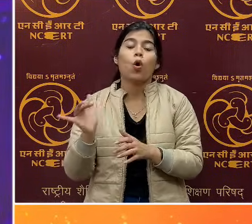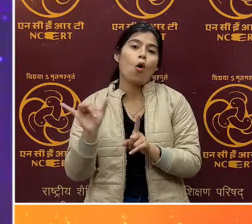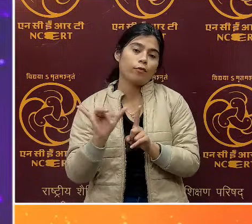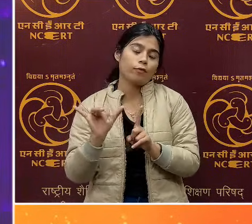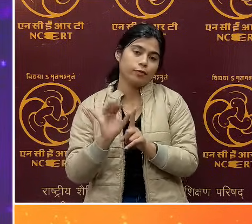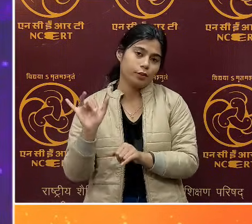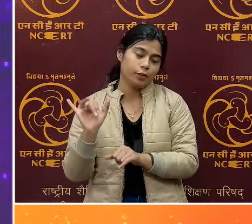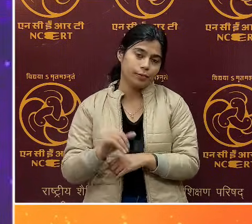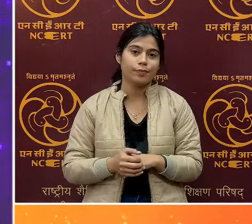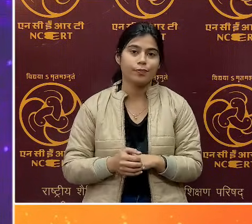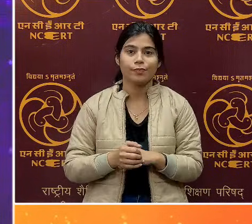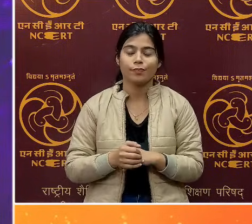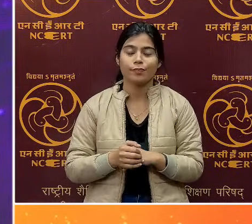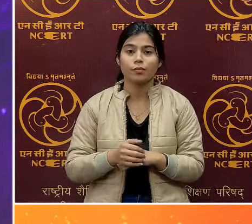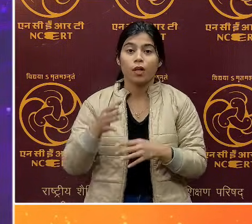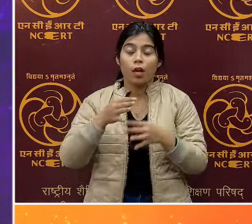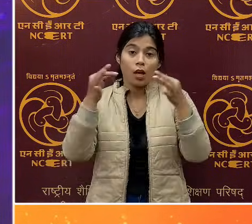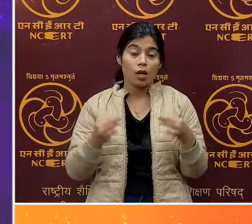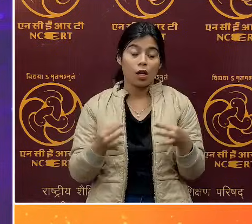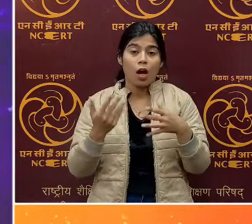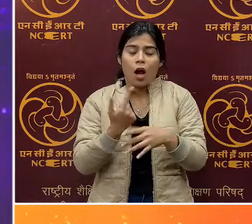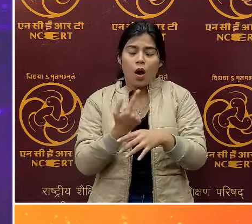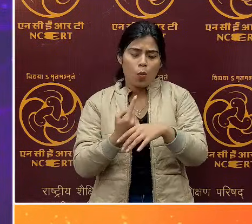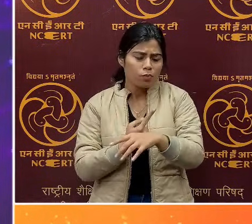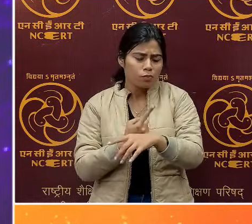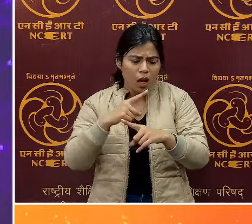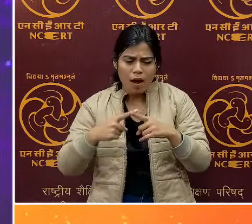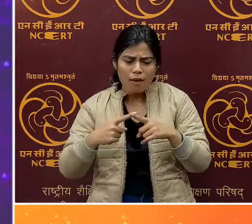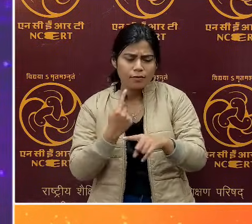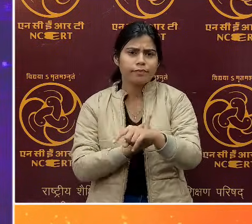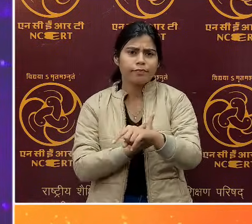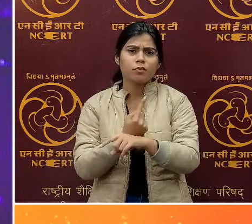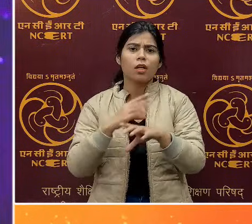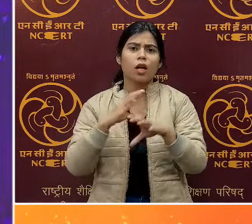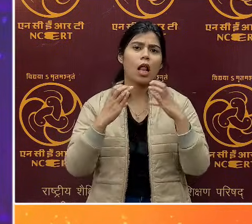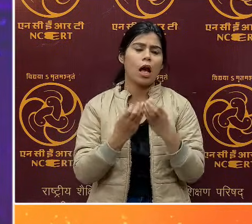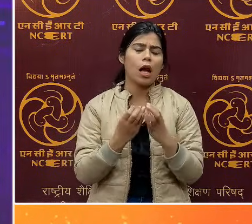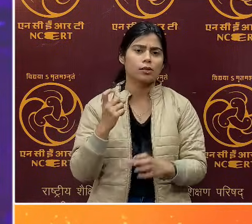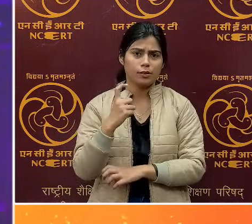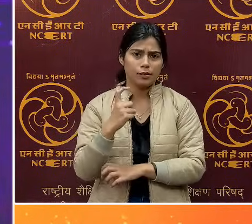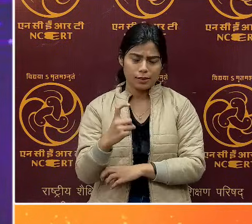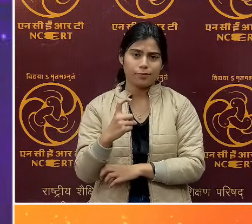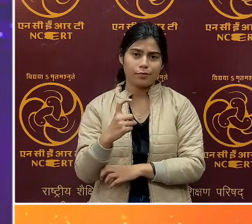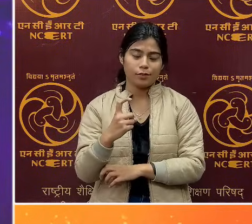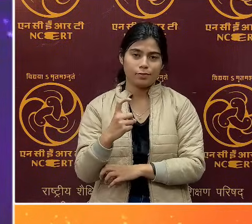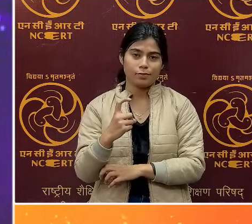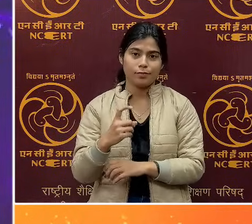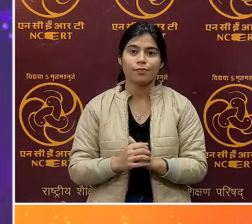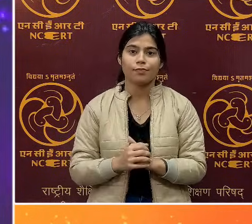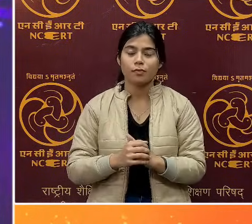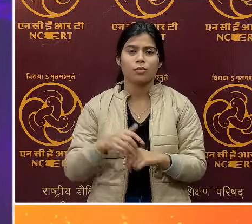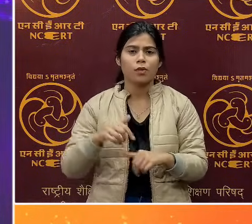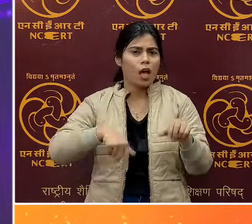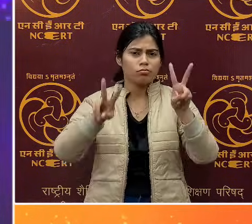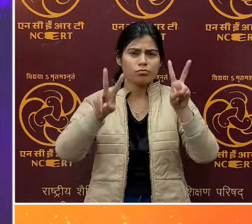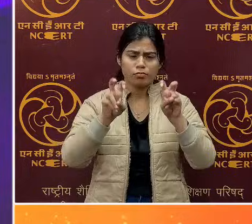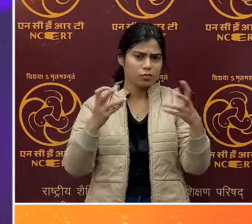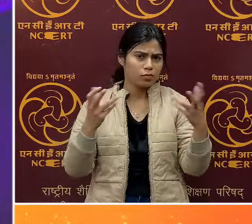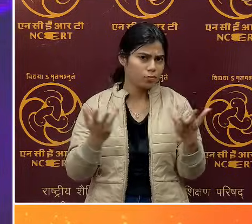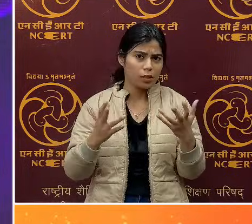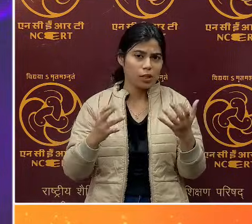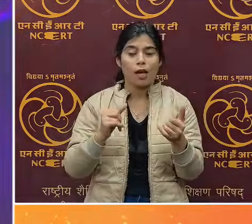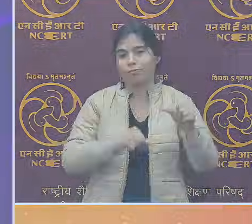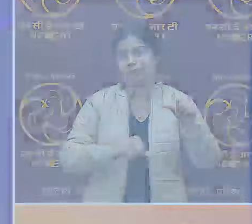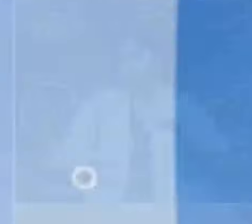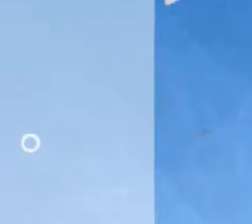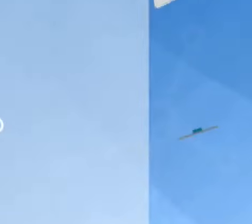this half an hour session of ours is basically meant for class 7 students, and the subject for today is science, and the